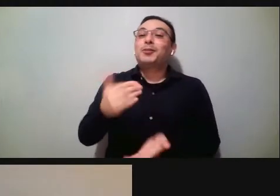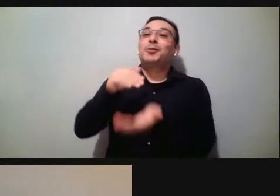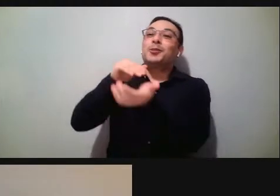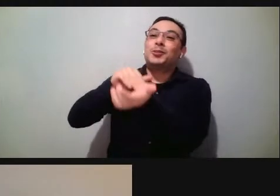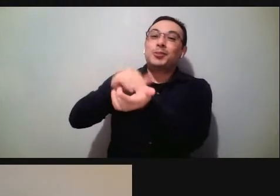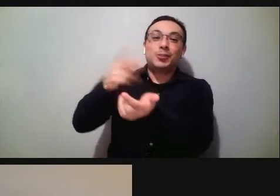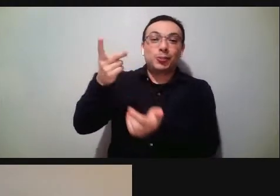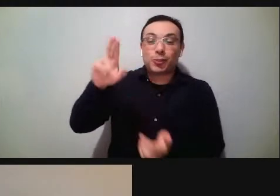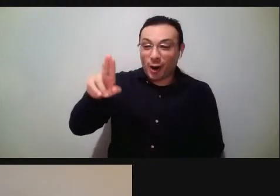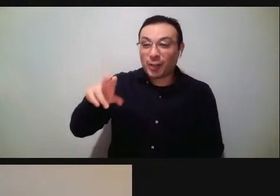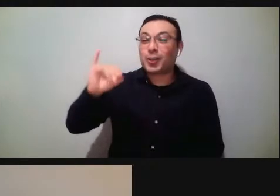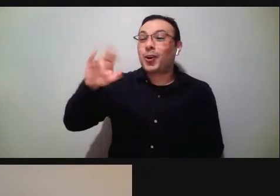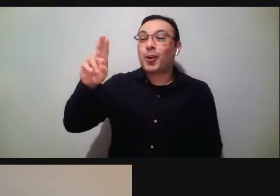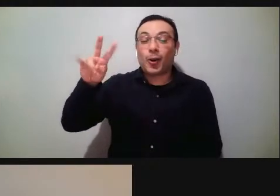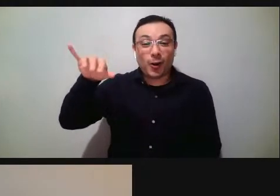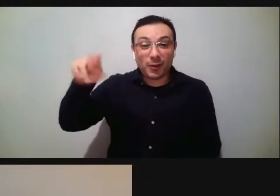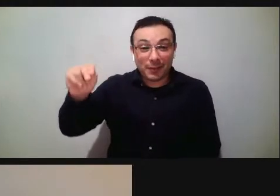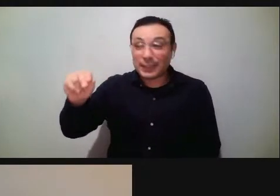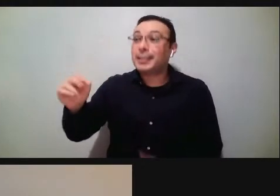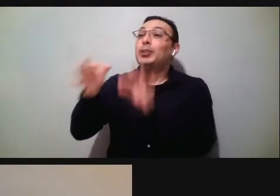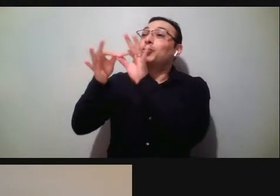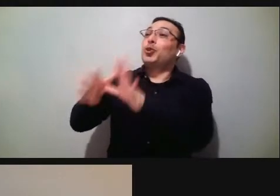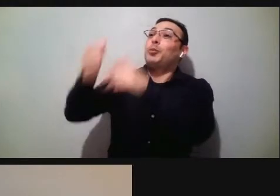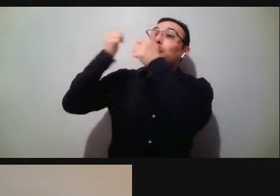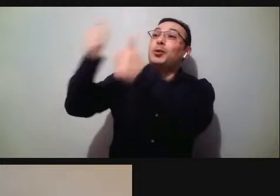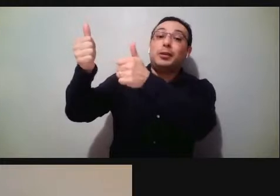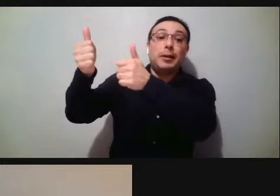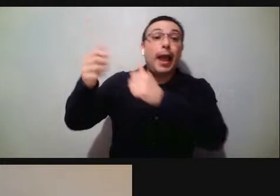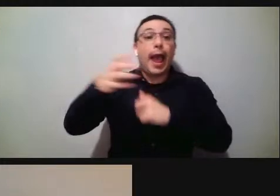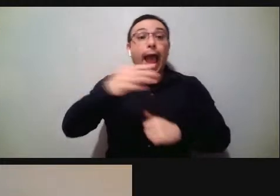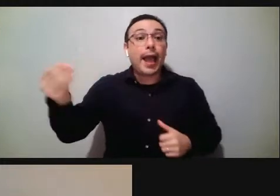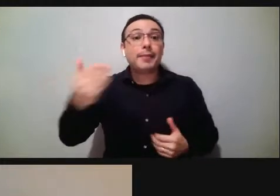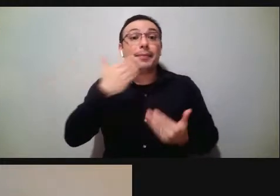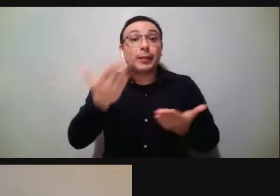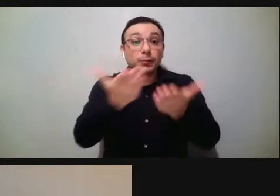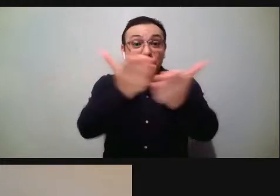you. Mike, thank you so much. And we thank you all.